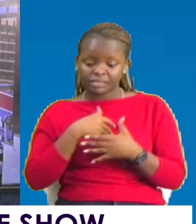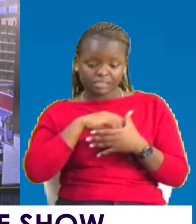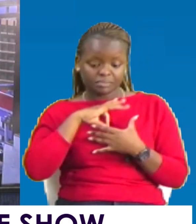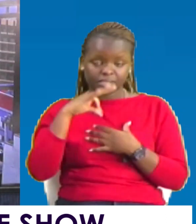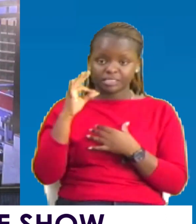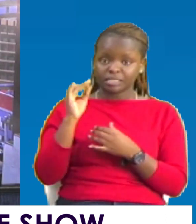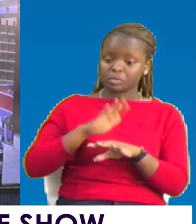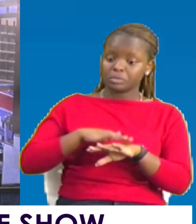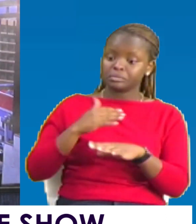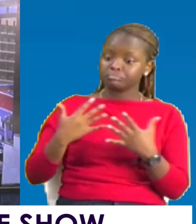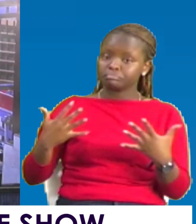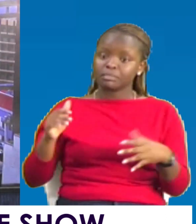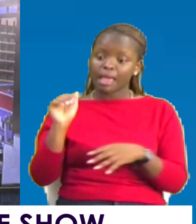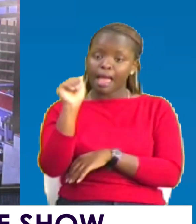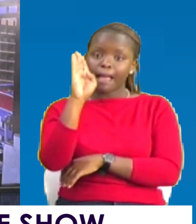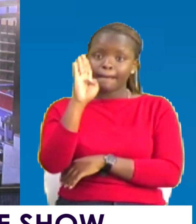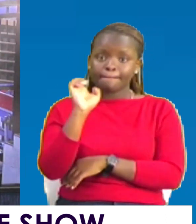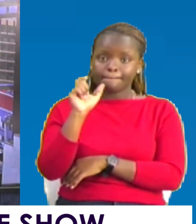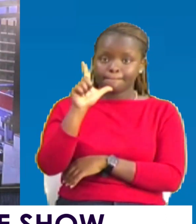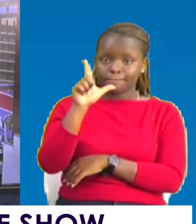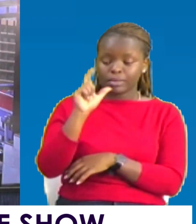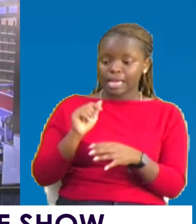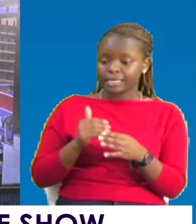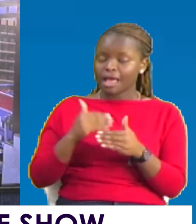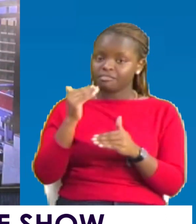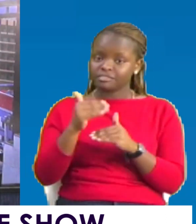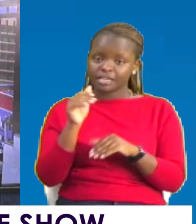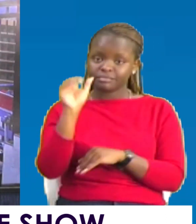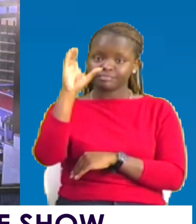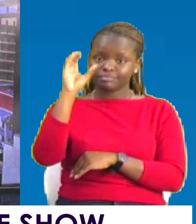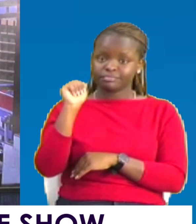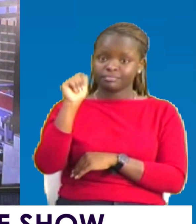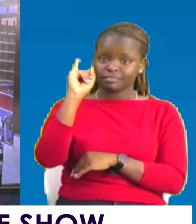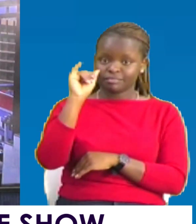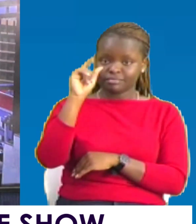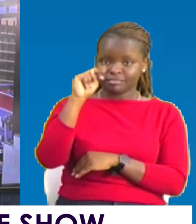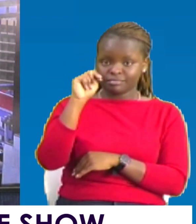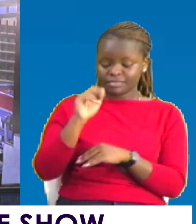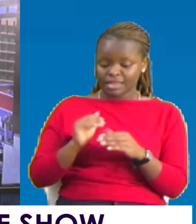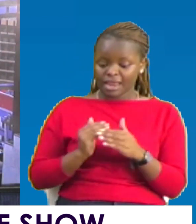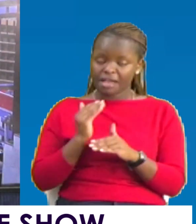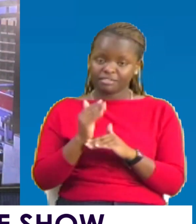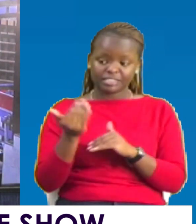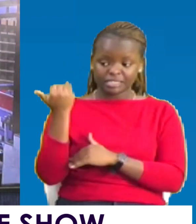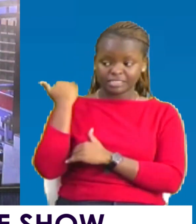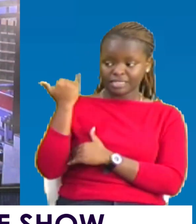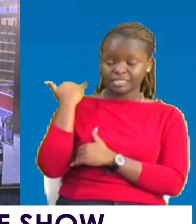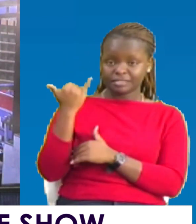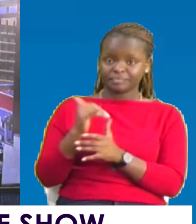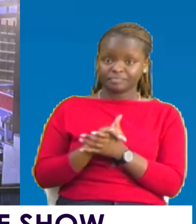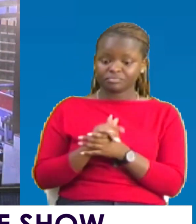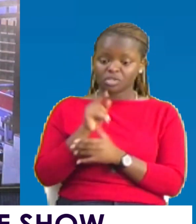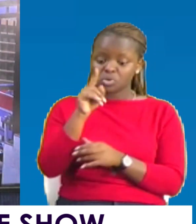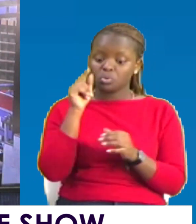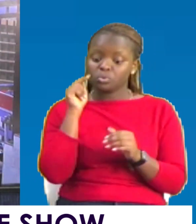You see, the good thing is that Abel came after Cain. You can see that. So the youth are coming after the yesterday. You are